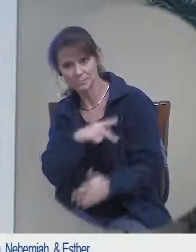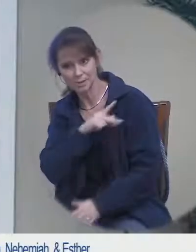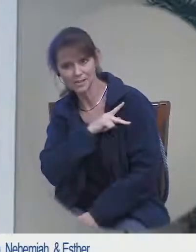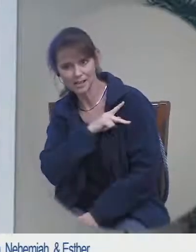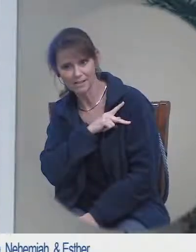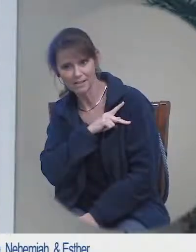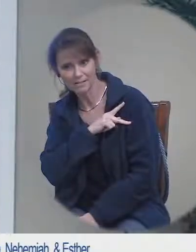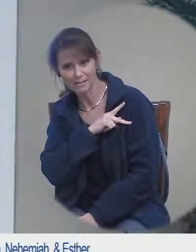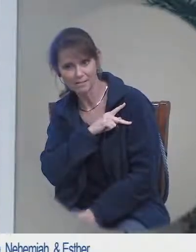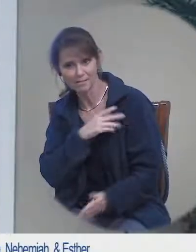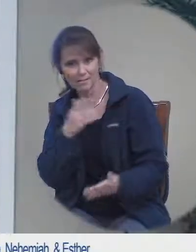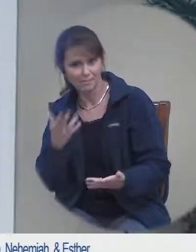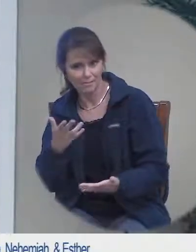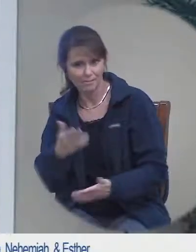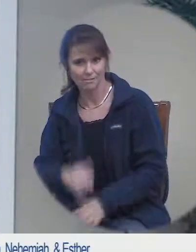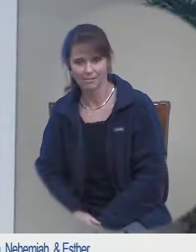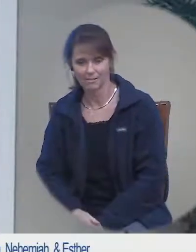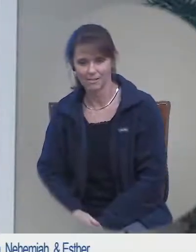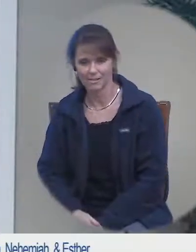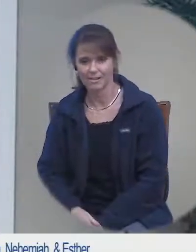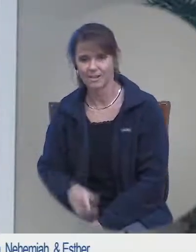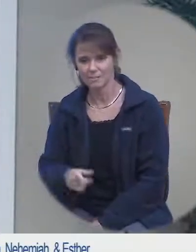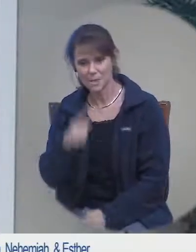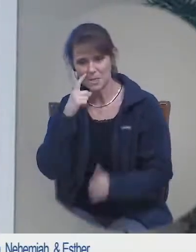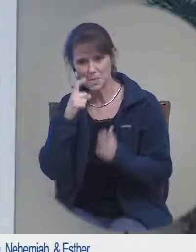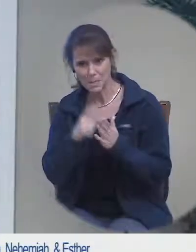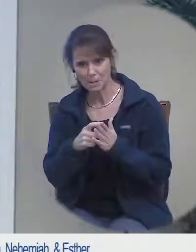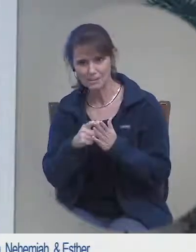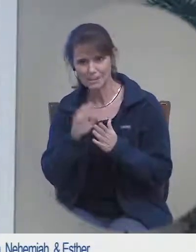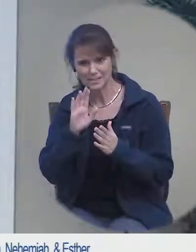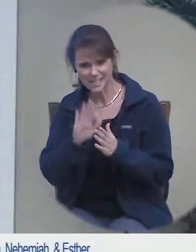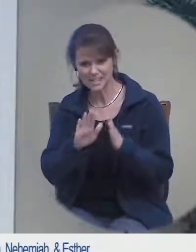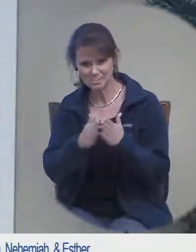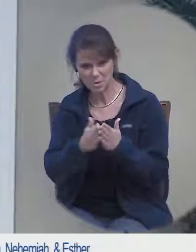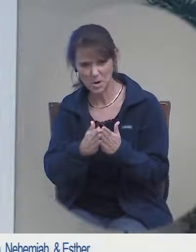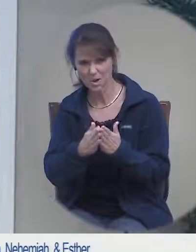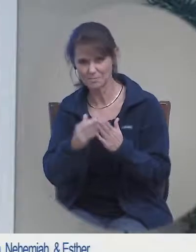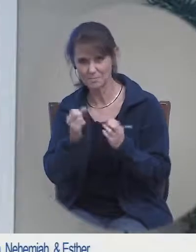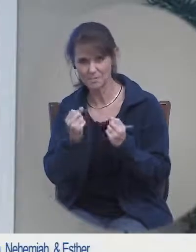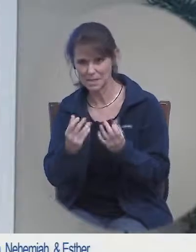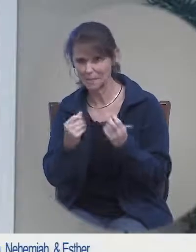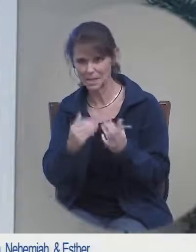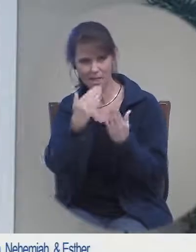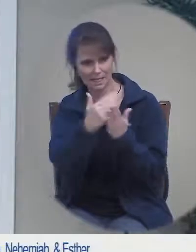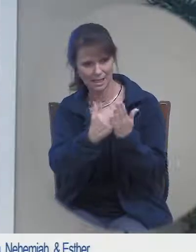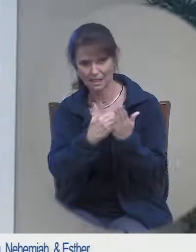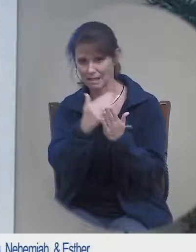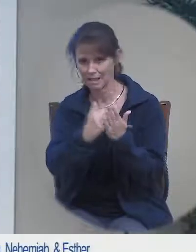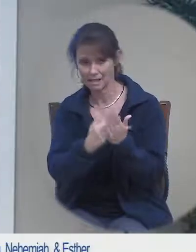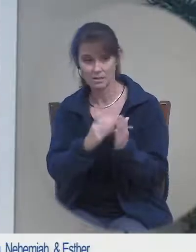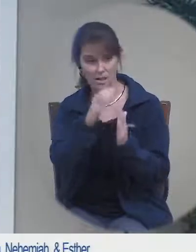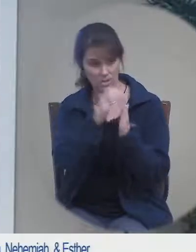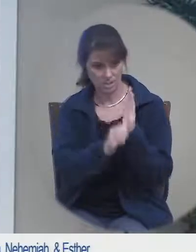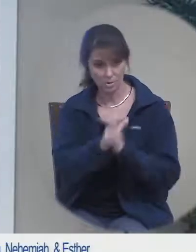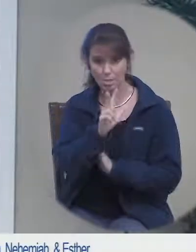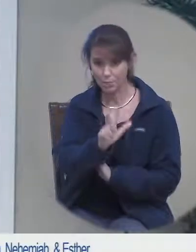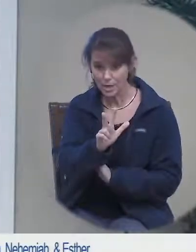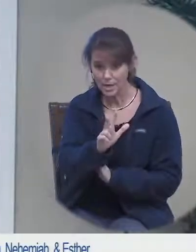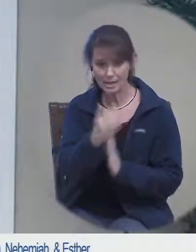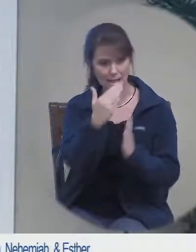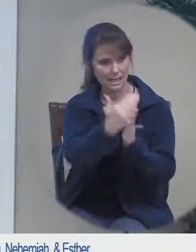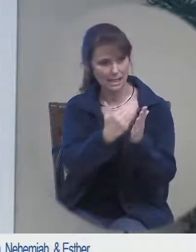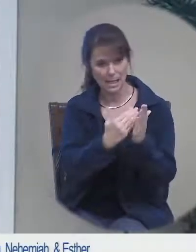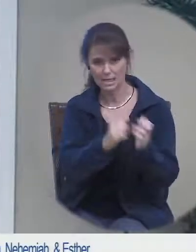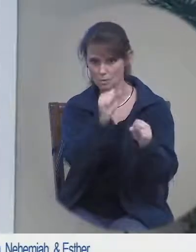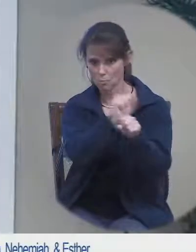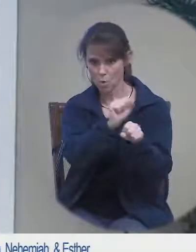type of tendency. But we see lists all over the book of Nehemiah. We see them in chapter 3 where he lists all the workers